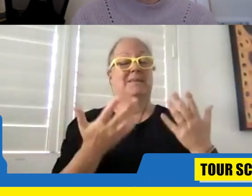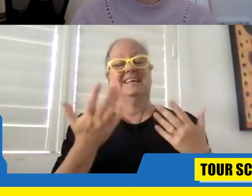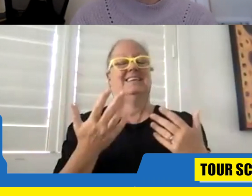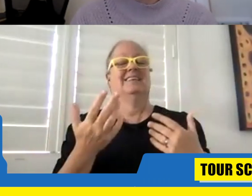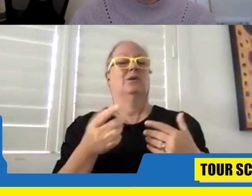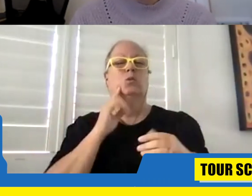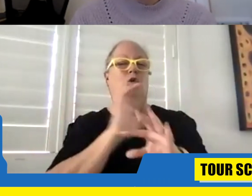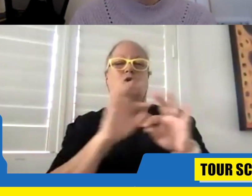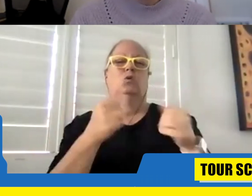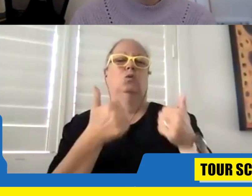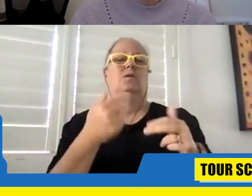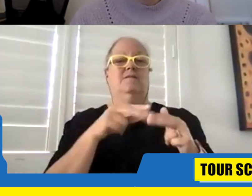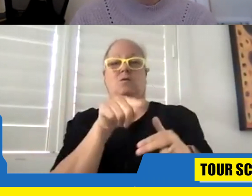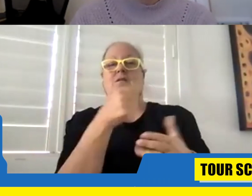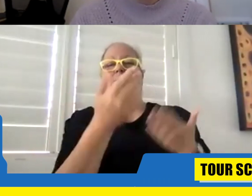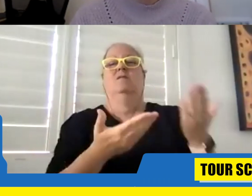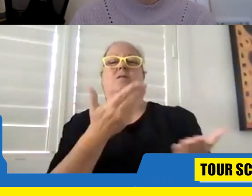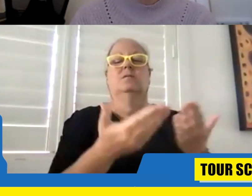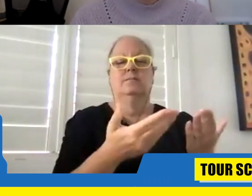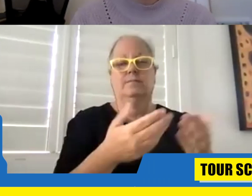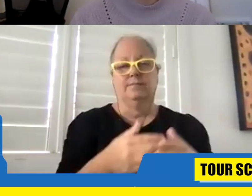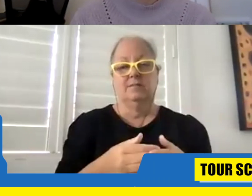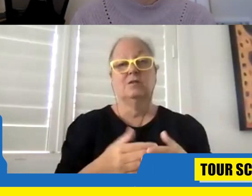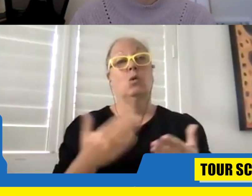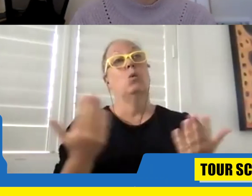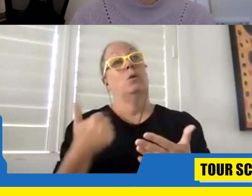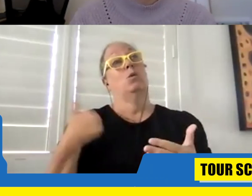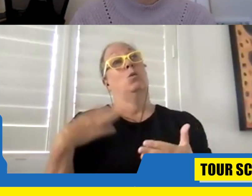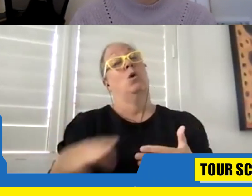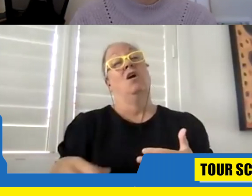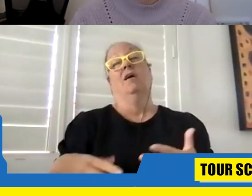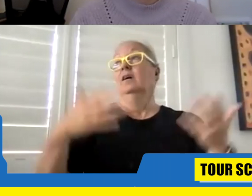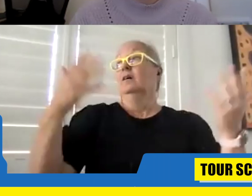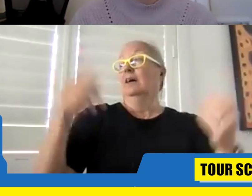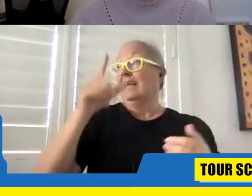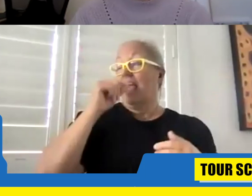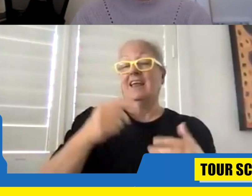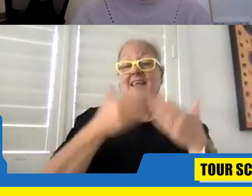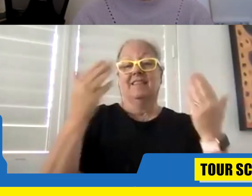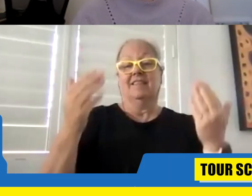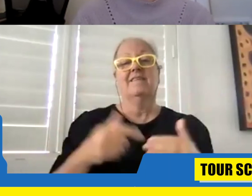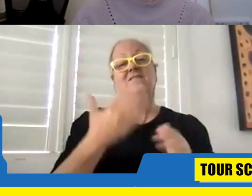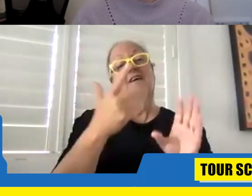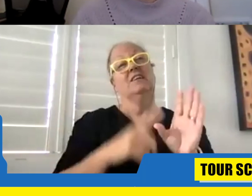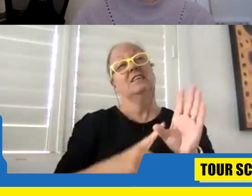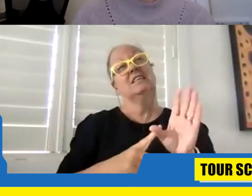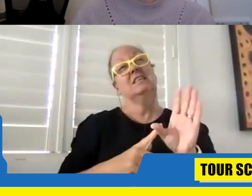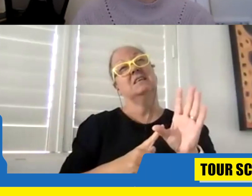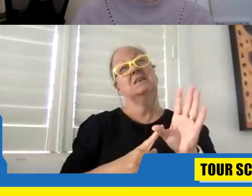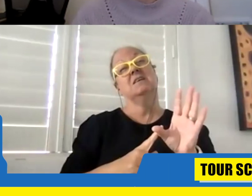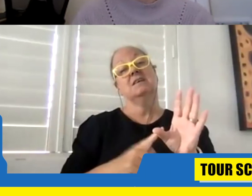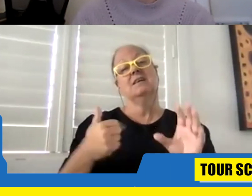So where we would go, the sky's the limit. But in 5 years, so we're bringing it down to a reasonable time frame, I'd love to